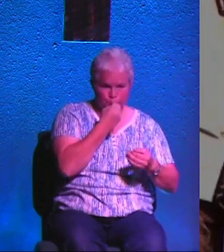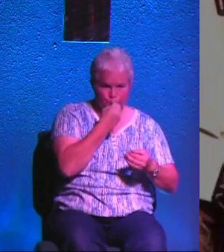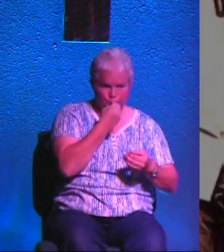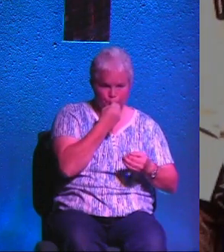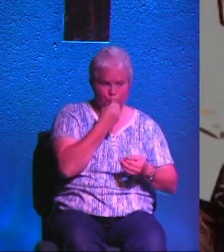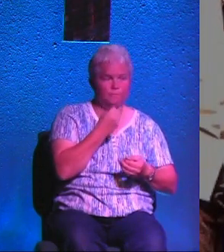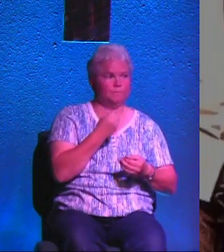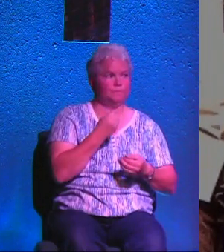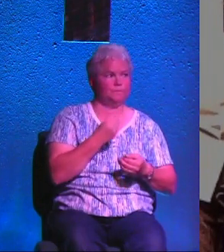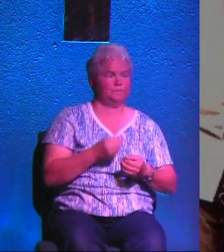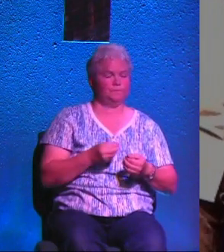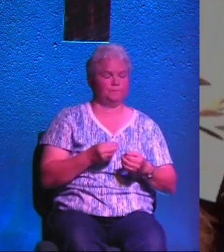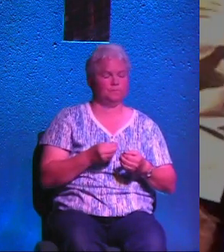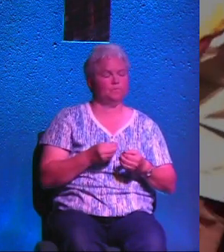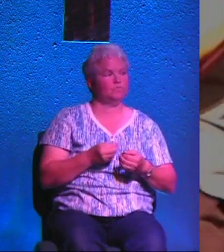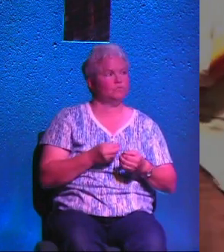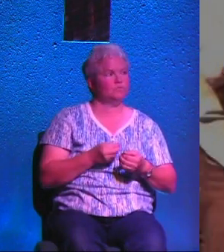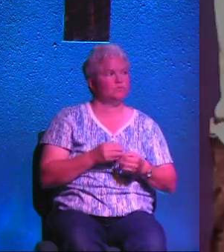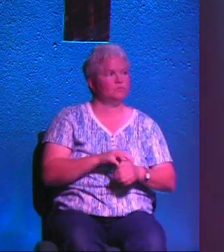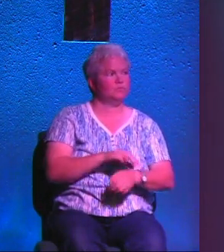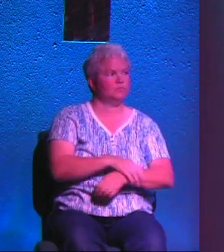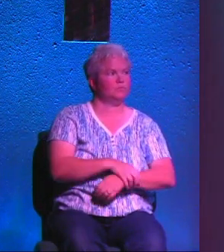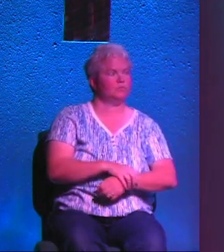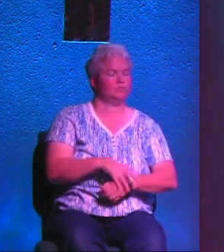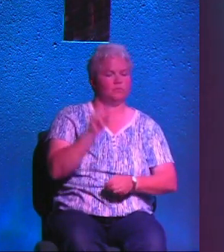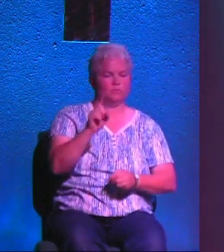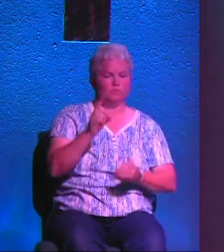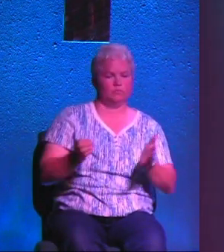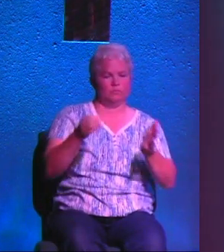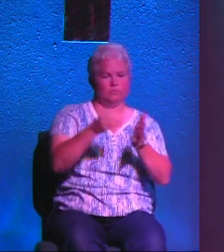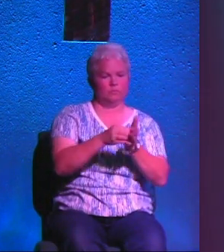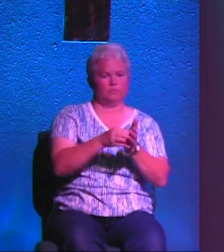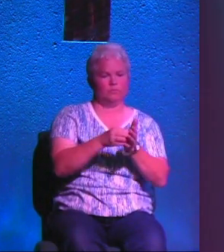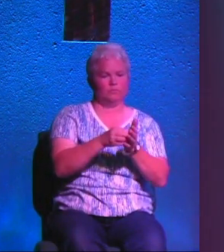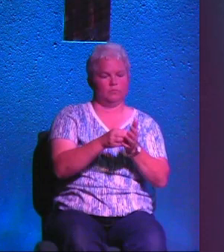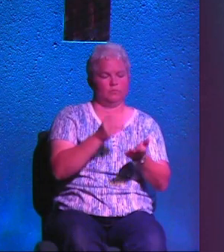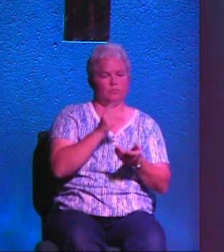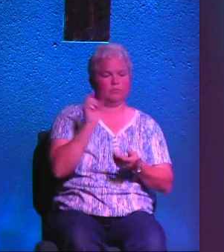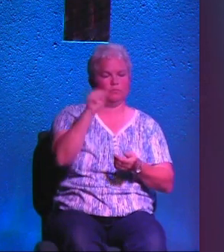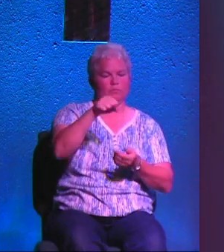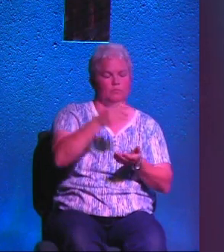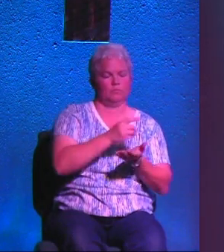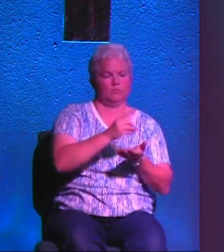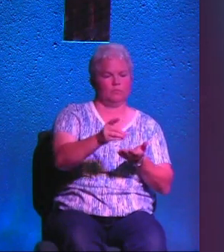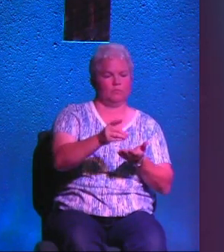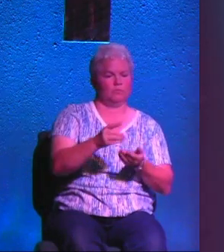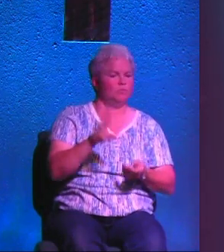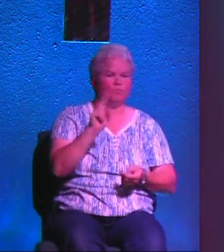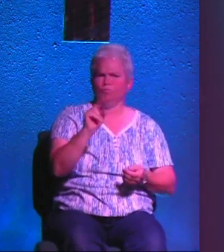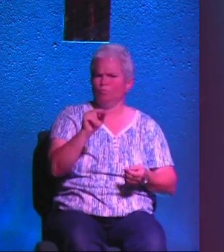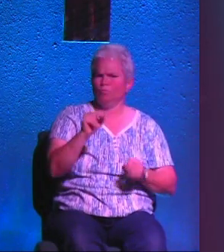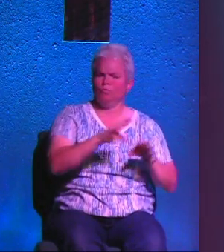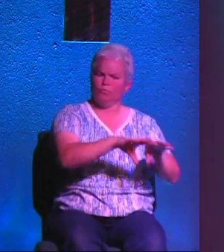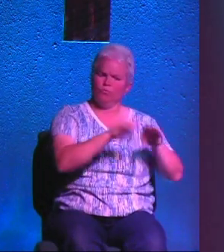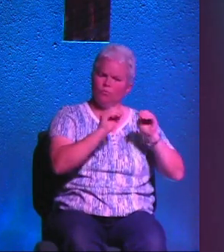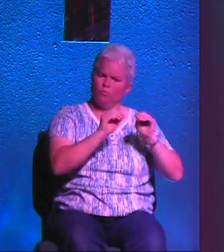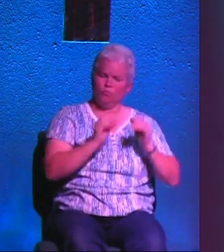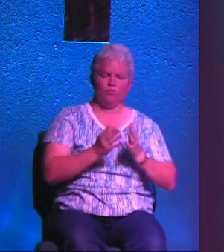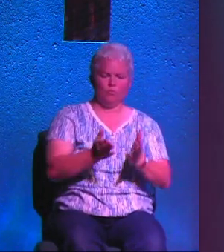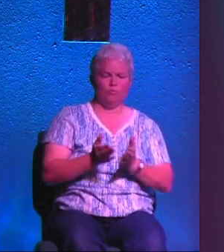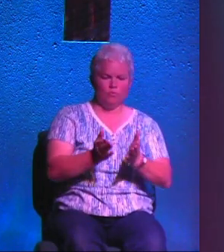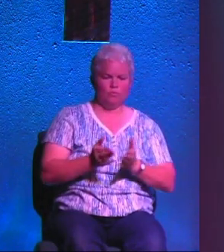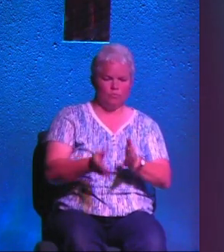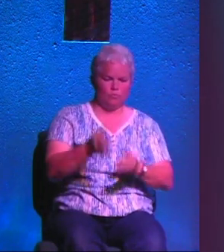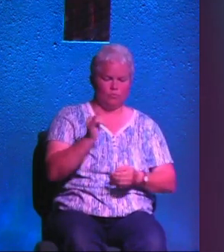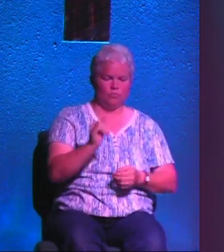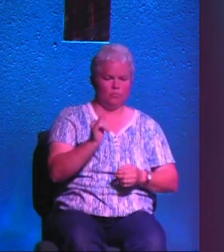mouth with anything else. And once again, like every week, I pray that nobody leaves here the